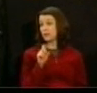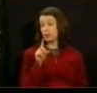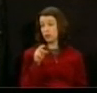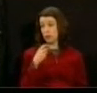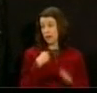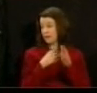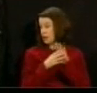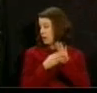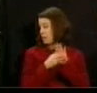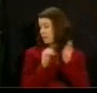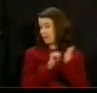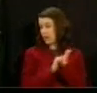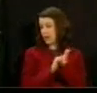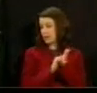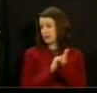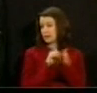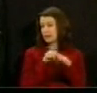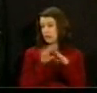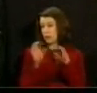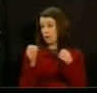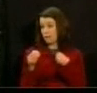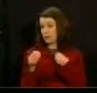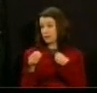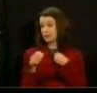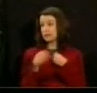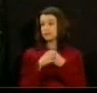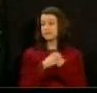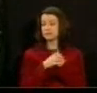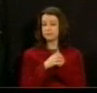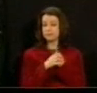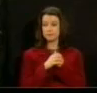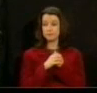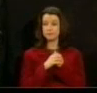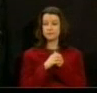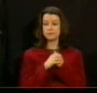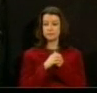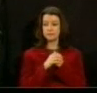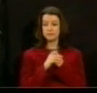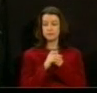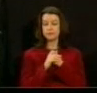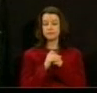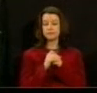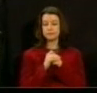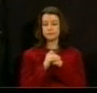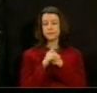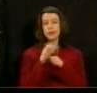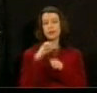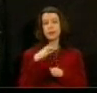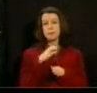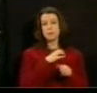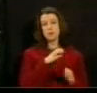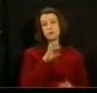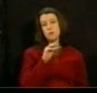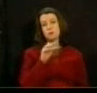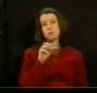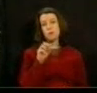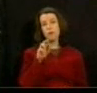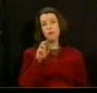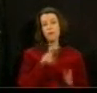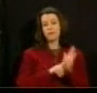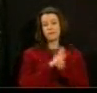that, or is it in your office? I have. Commissioner Moore developed a